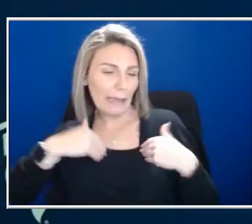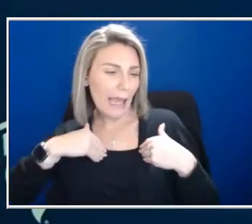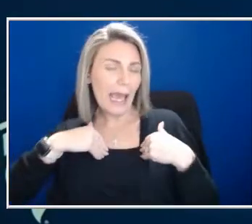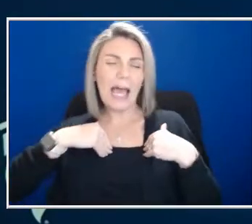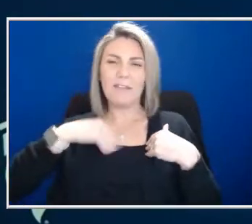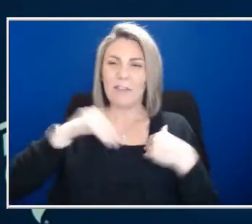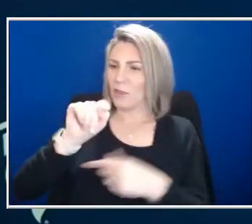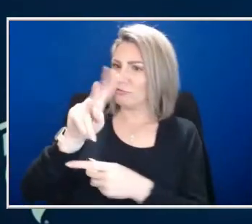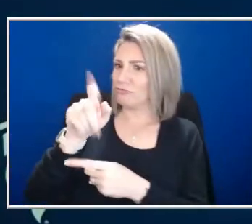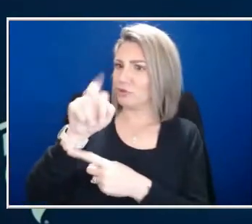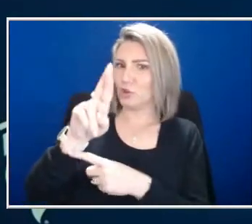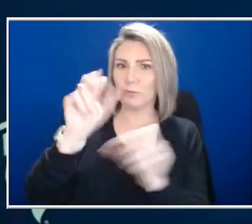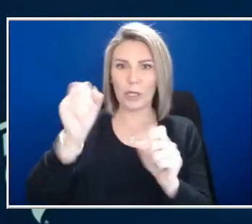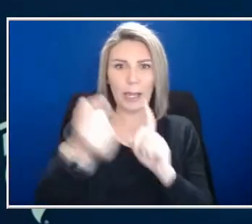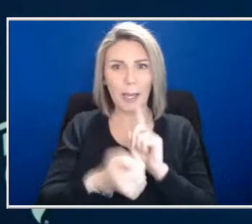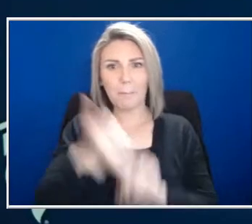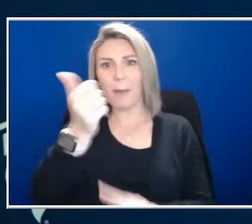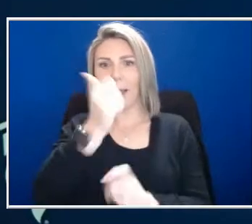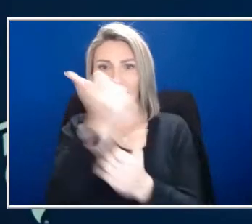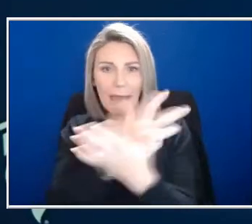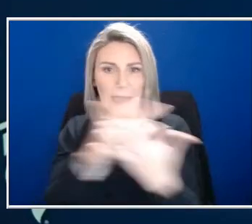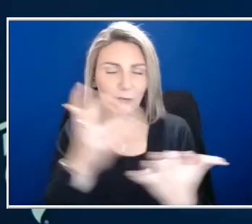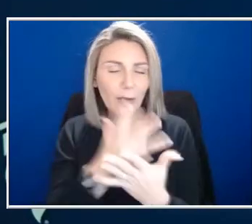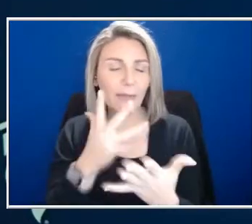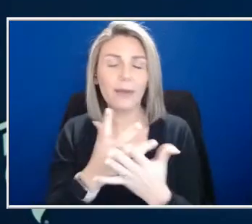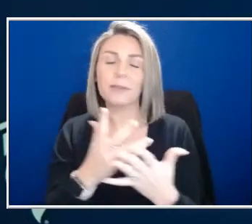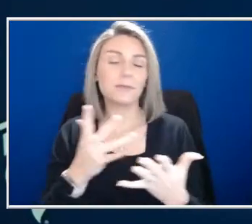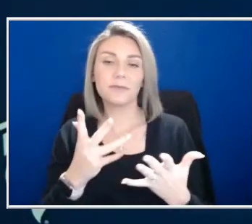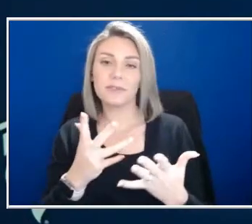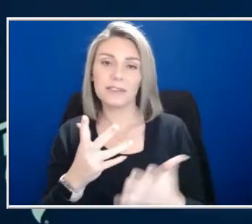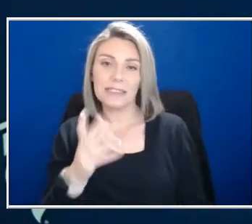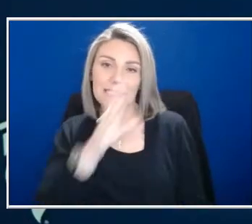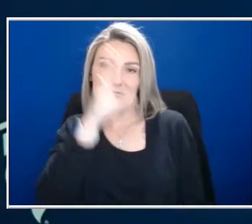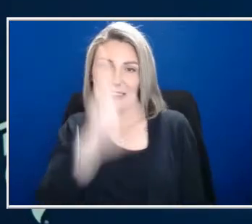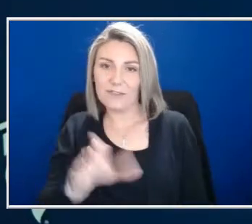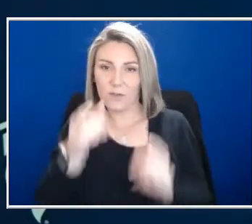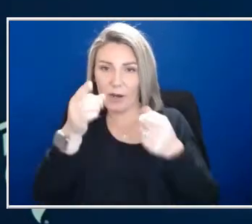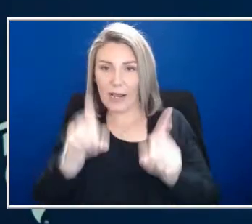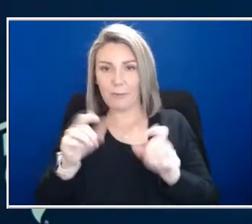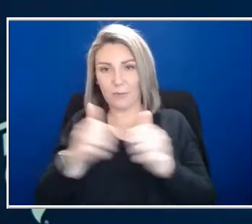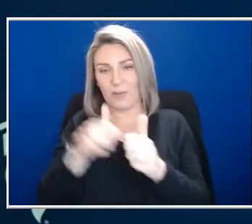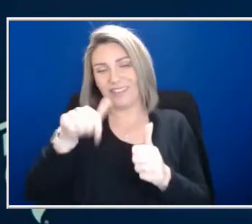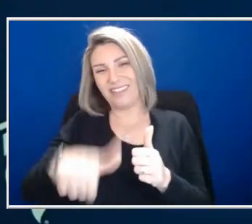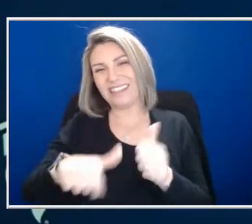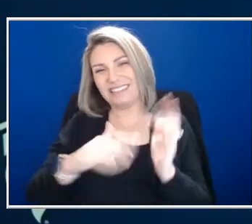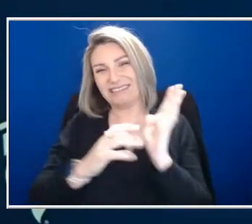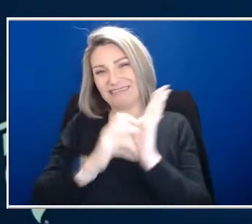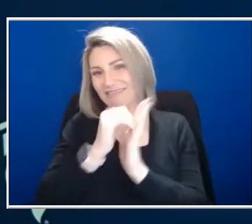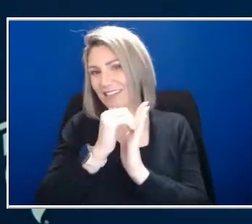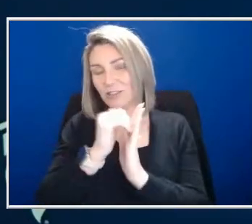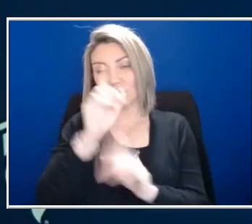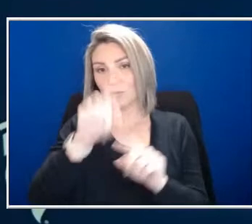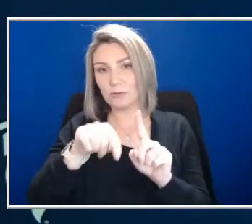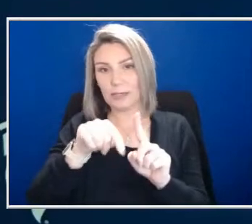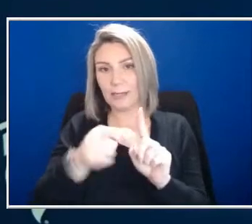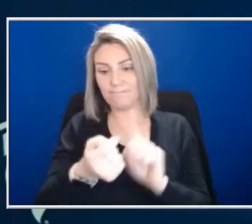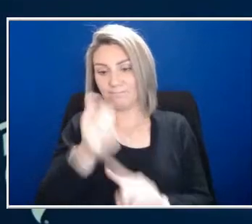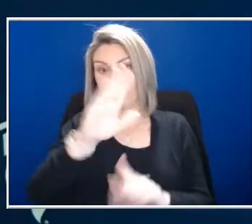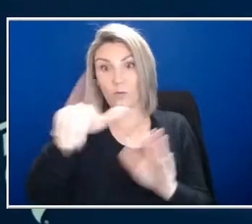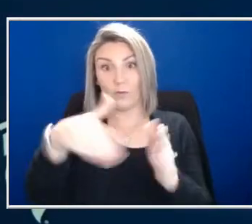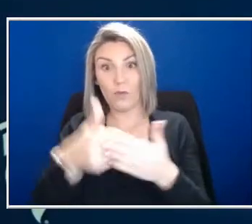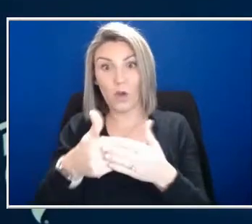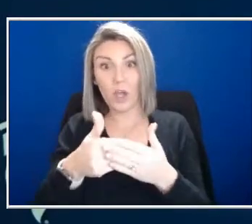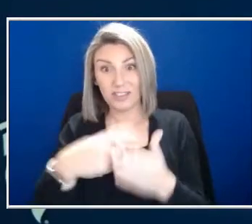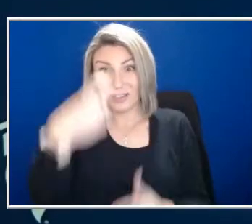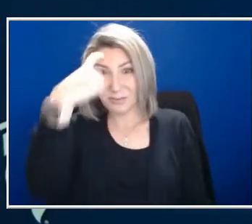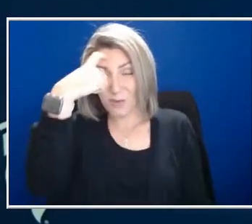out, we got it. That never occurs with this. You just can't get it all out, and it's the brain.